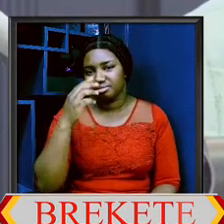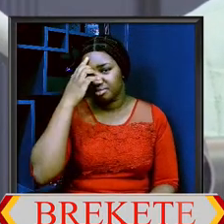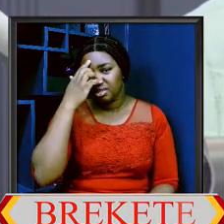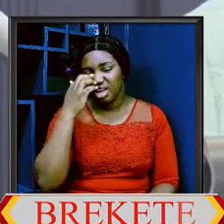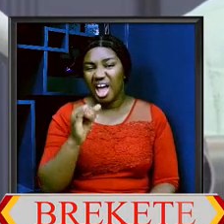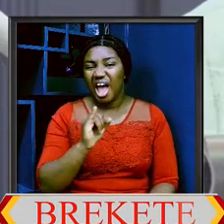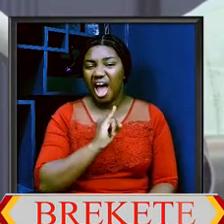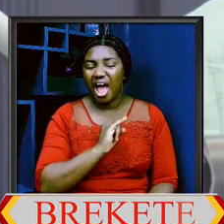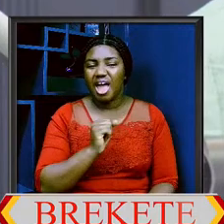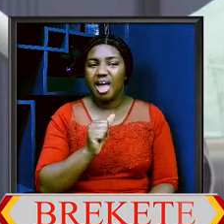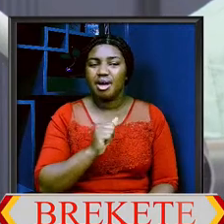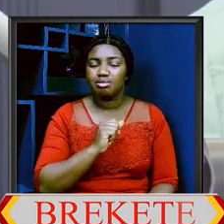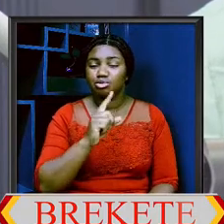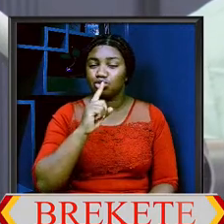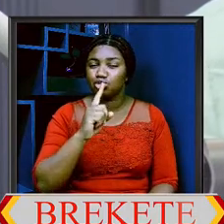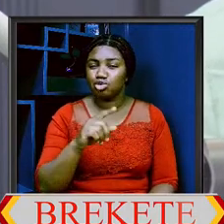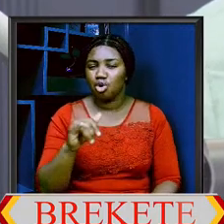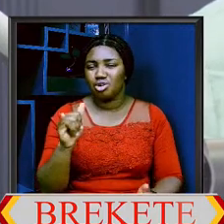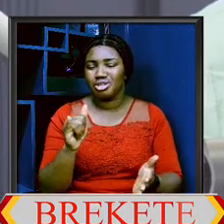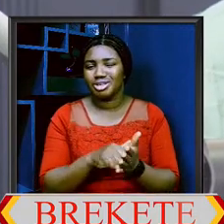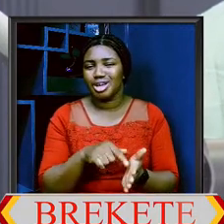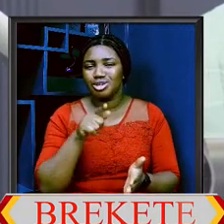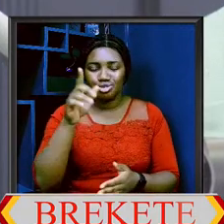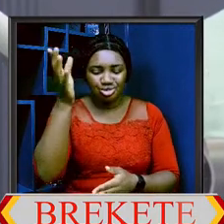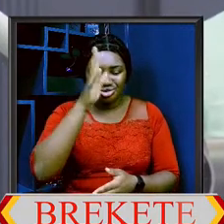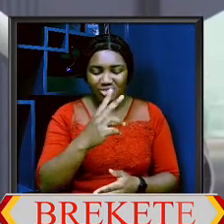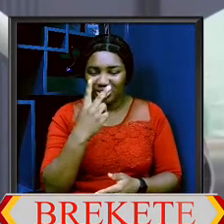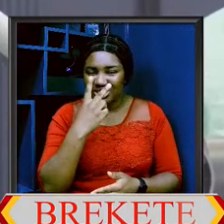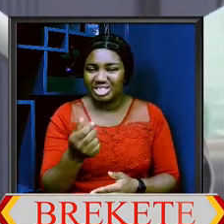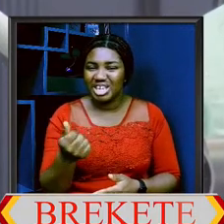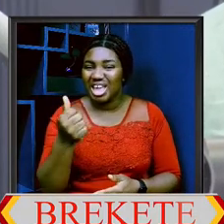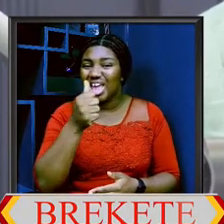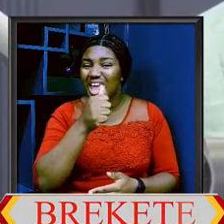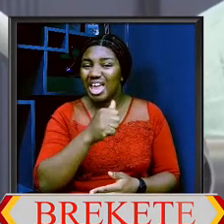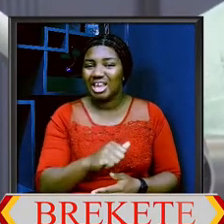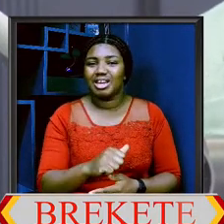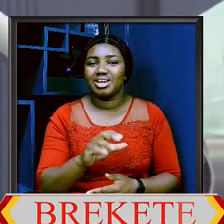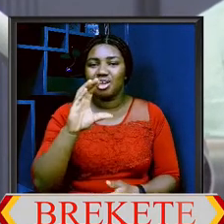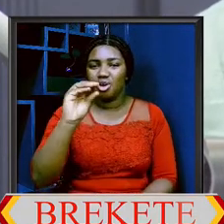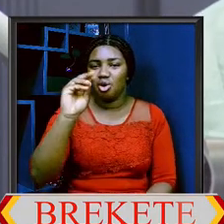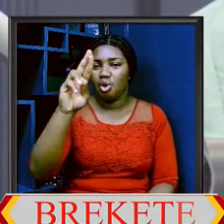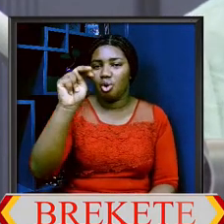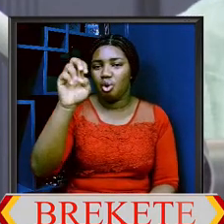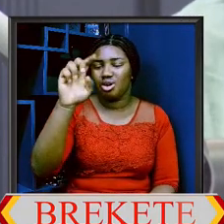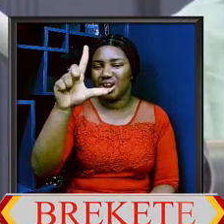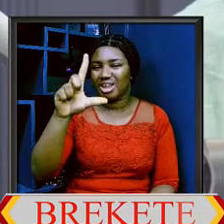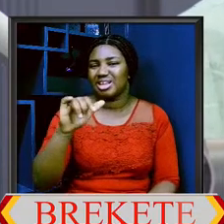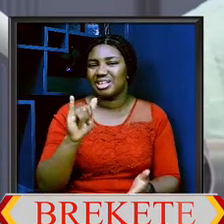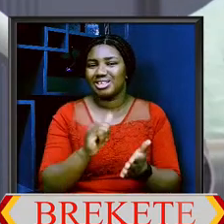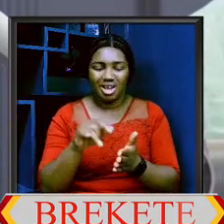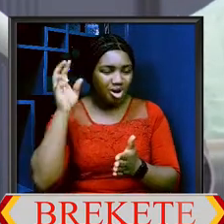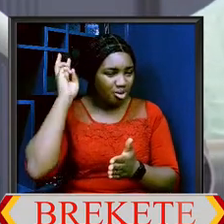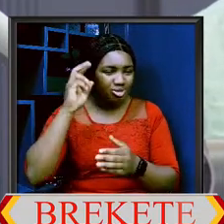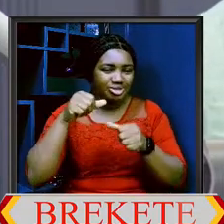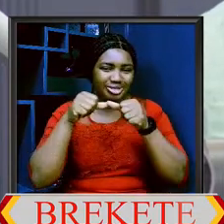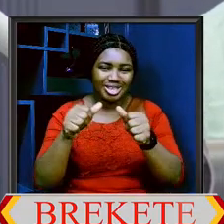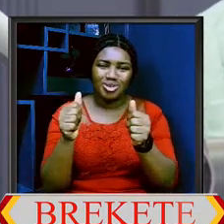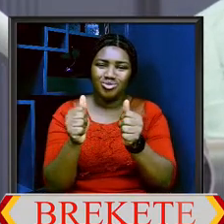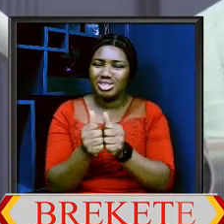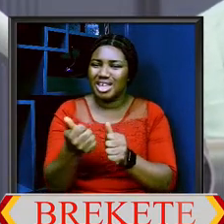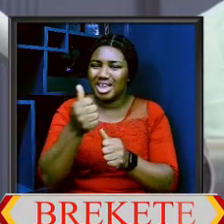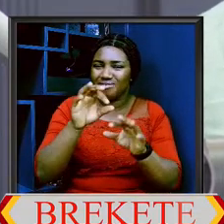way retire where they squat within relation Army get Pride Army